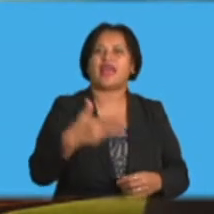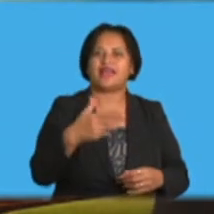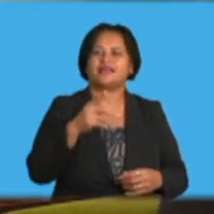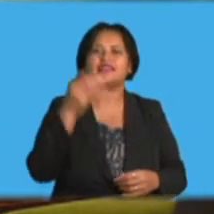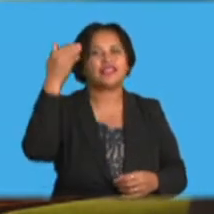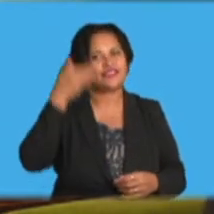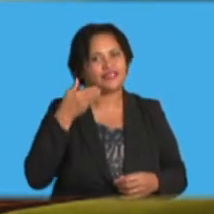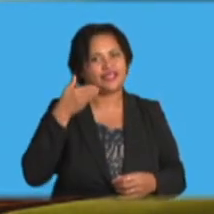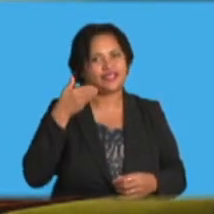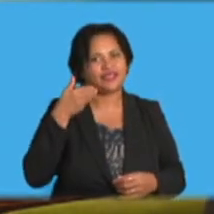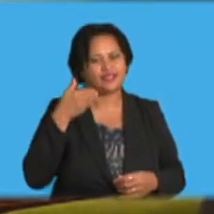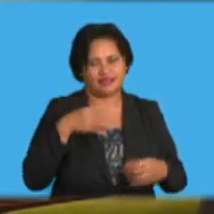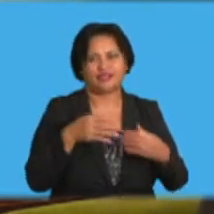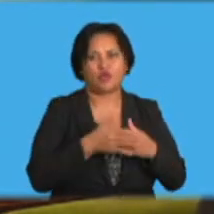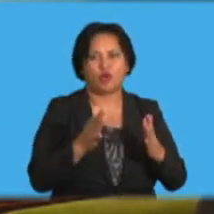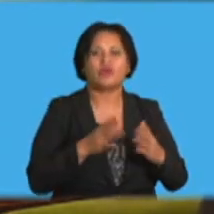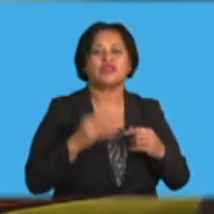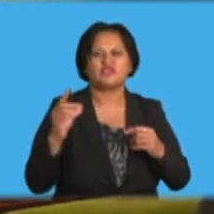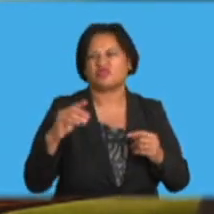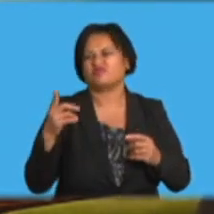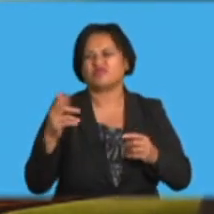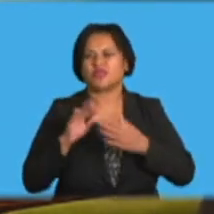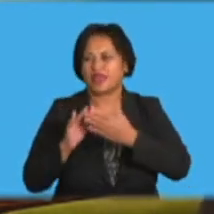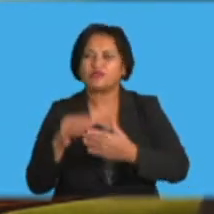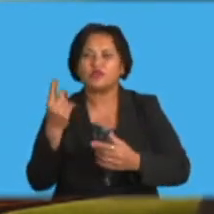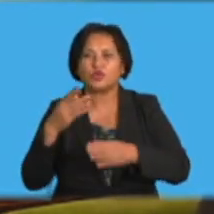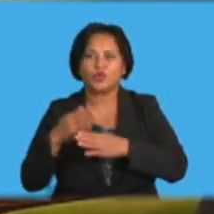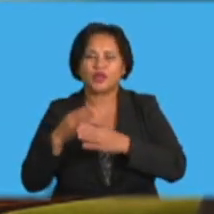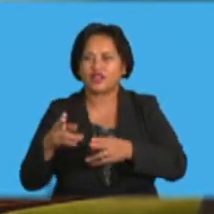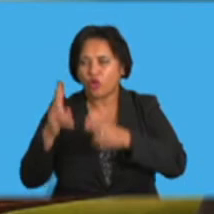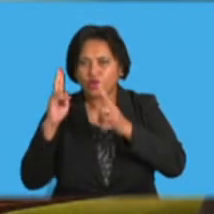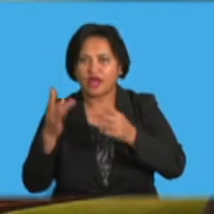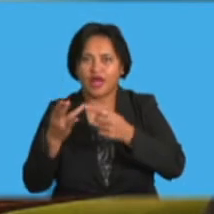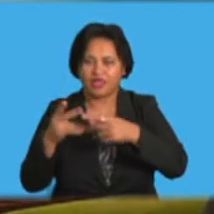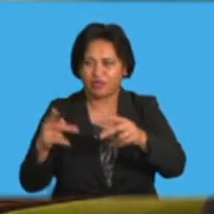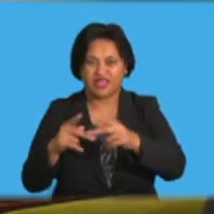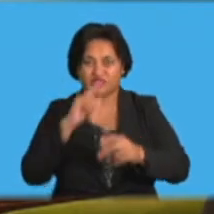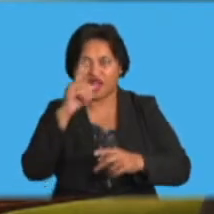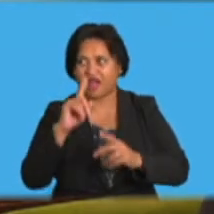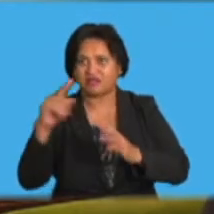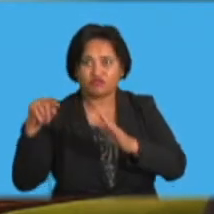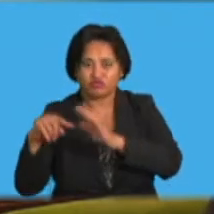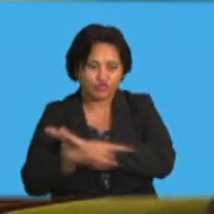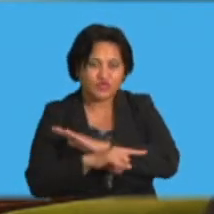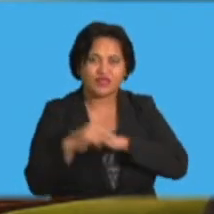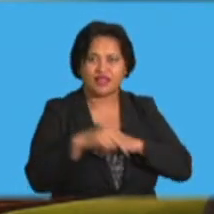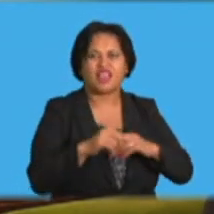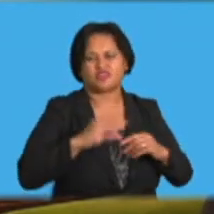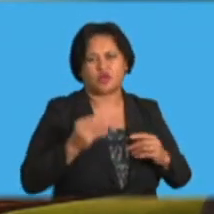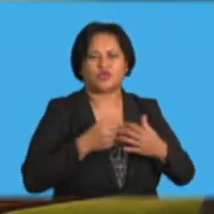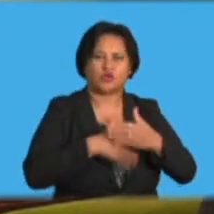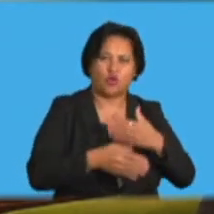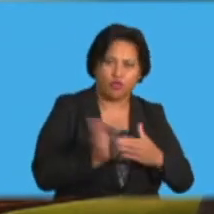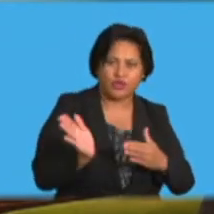for example, and they cannot go during work hours. The full schedule has been published in the Fiji Sun, has been announced in RF1 and RF2, Madam